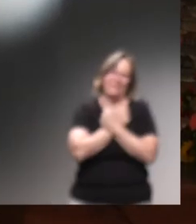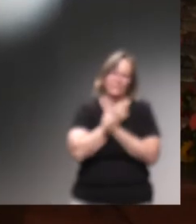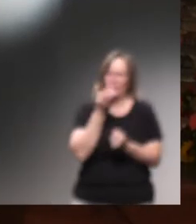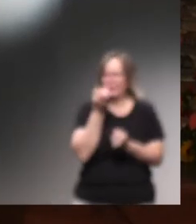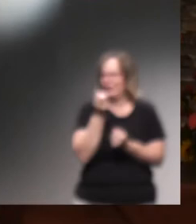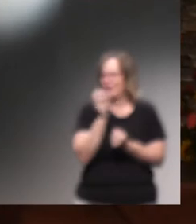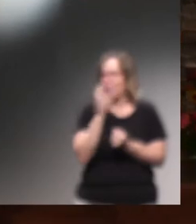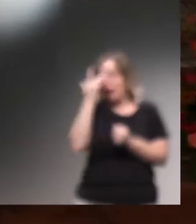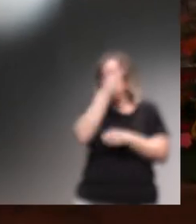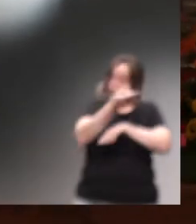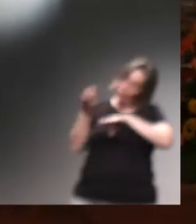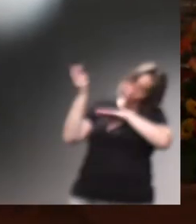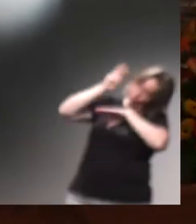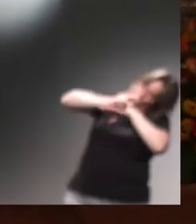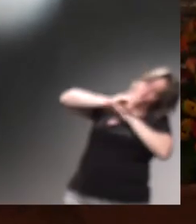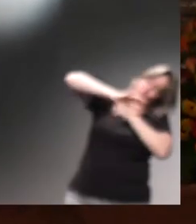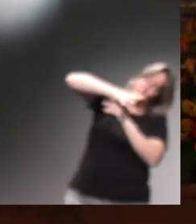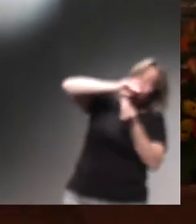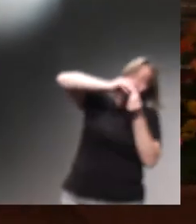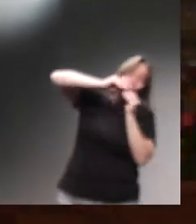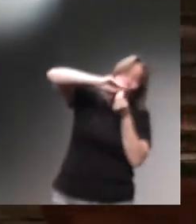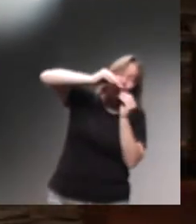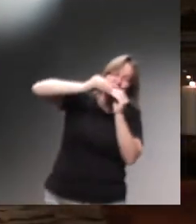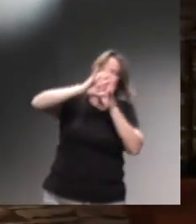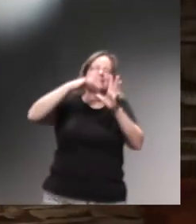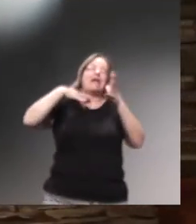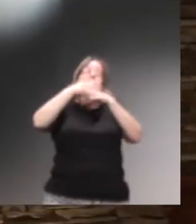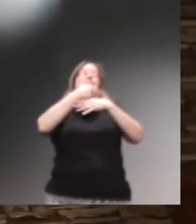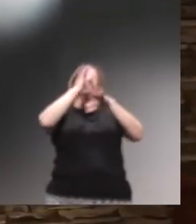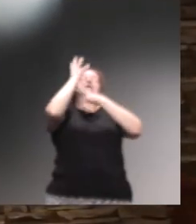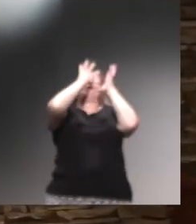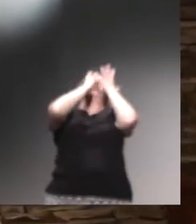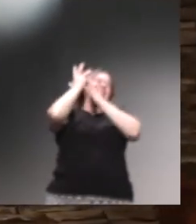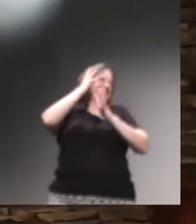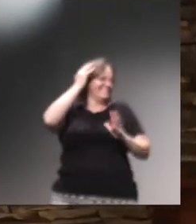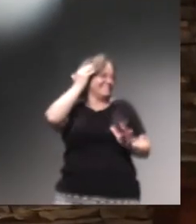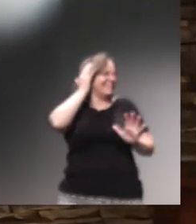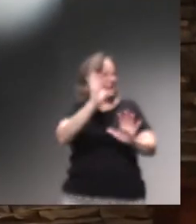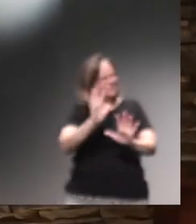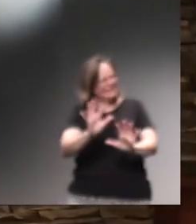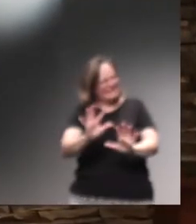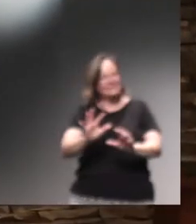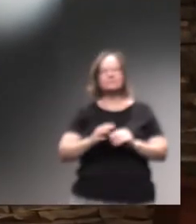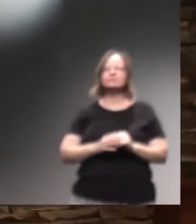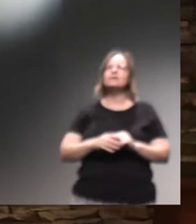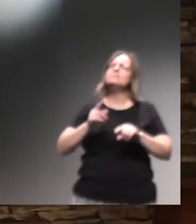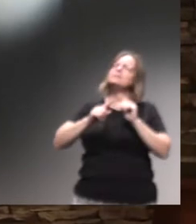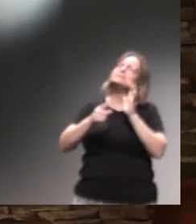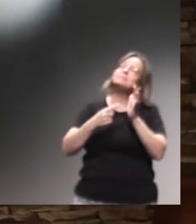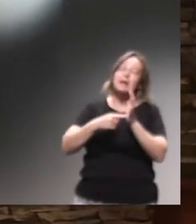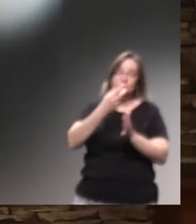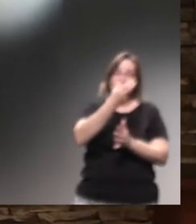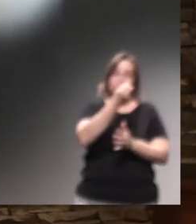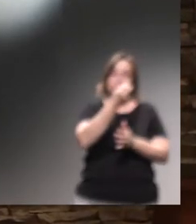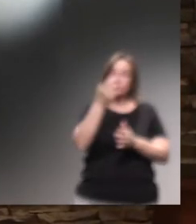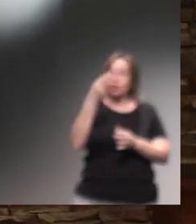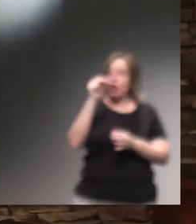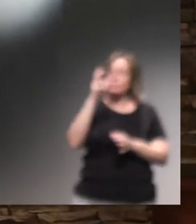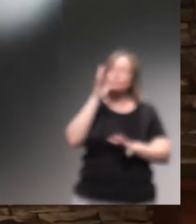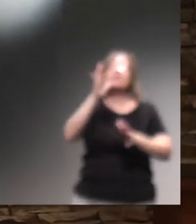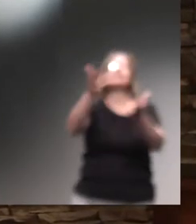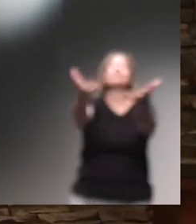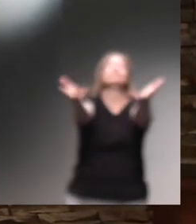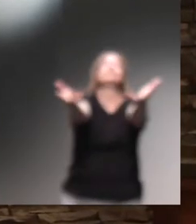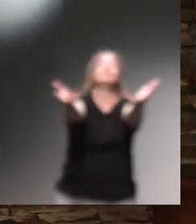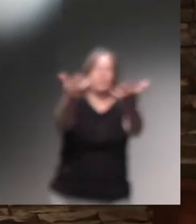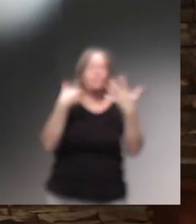And she's like laying on top of her, kissing her. But she'll come up to us and hold her hands out. And you want to hold your